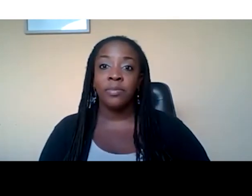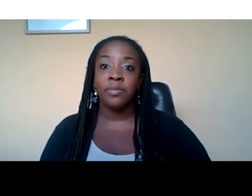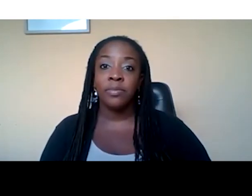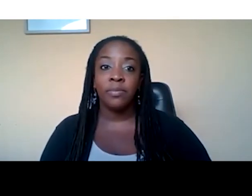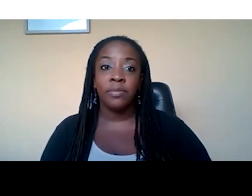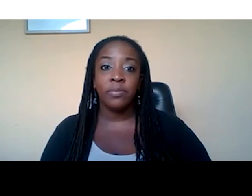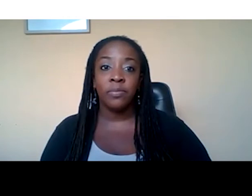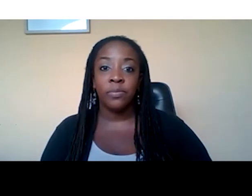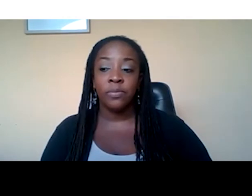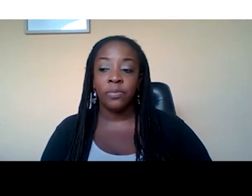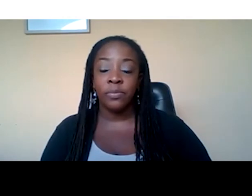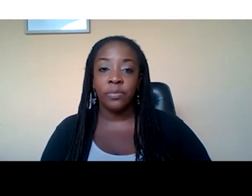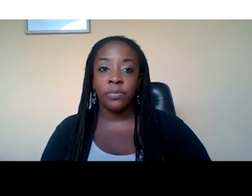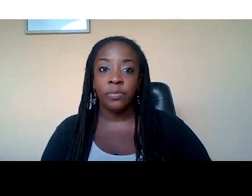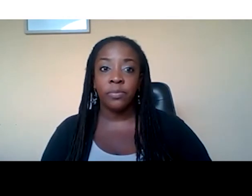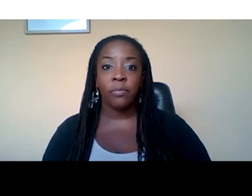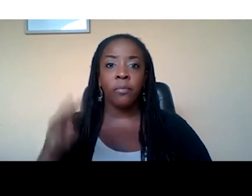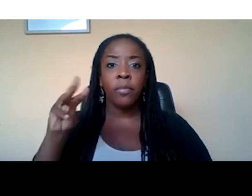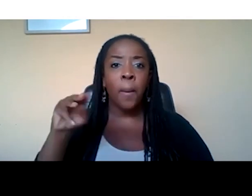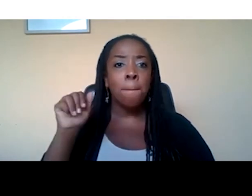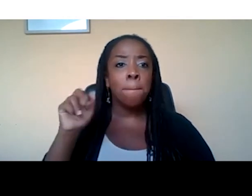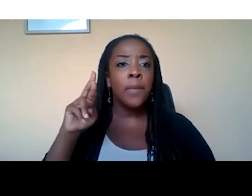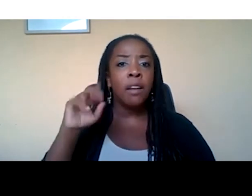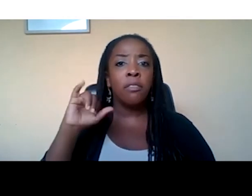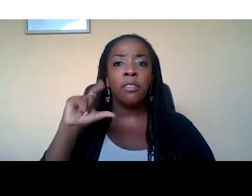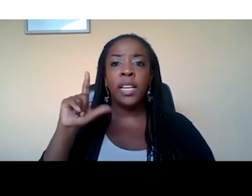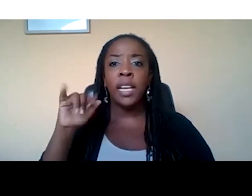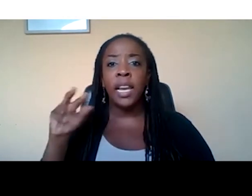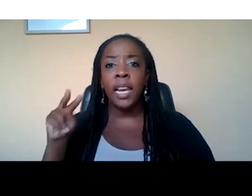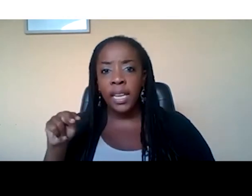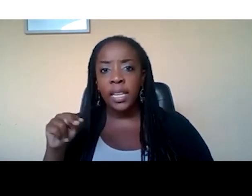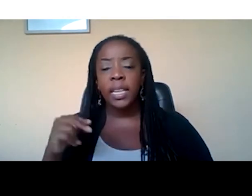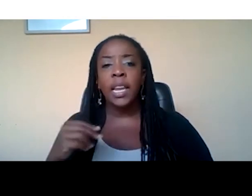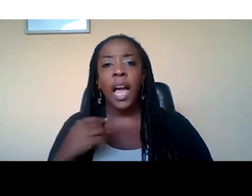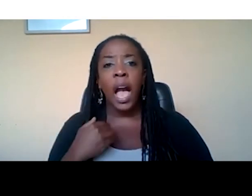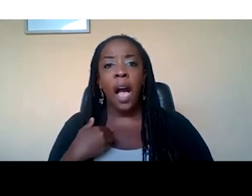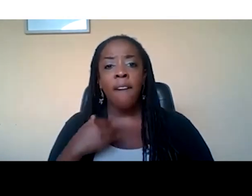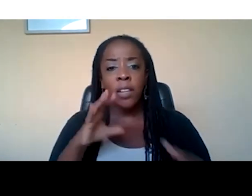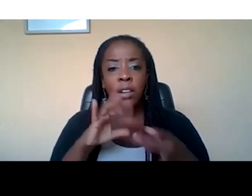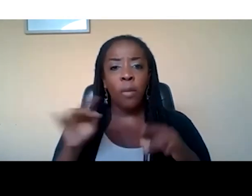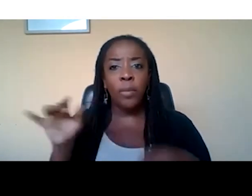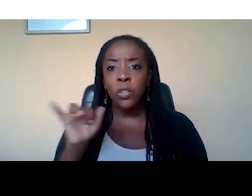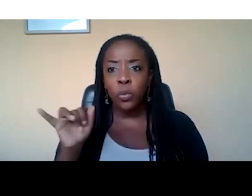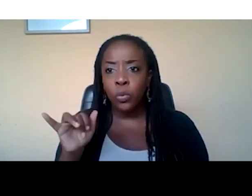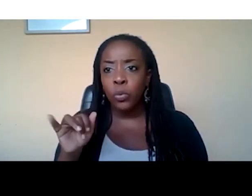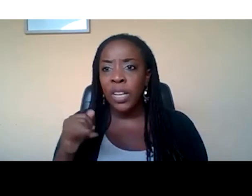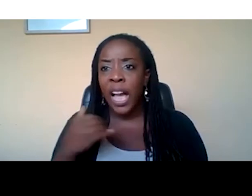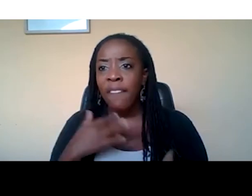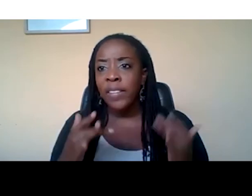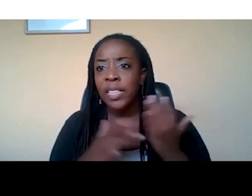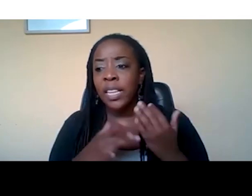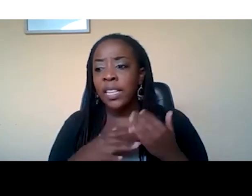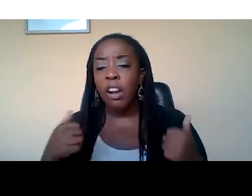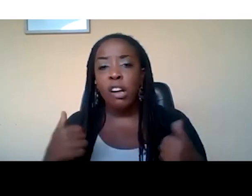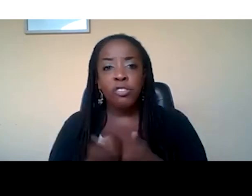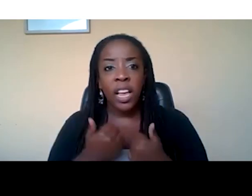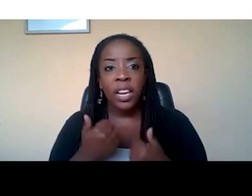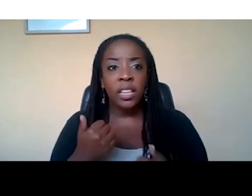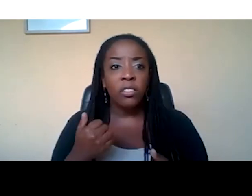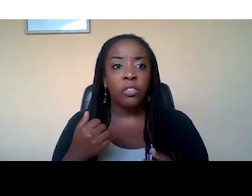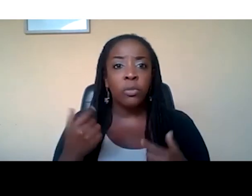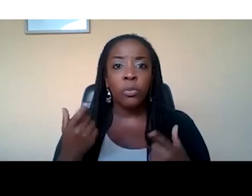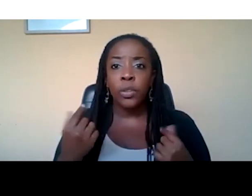Marilyn had something to say too, but she said she's having technical challenges, so she placed her question in the